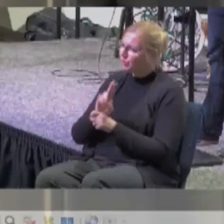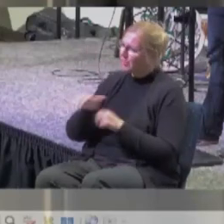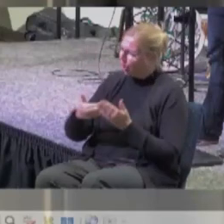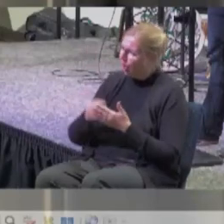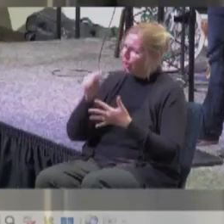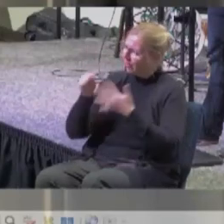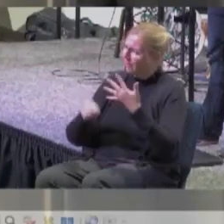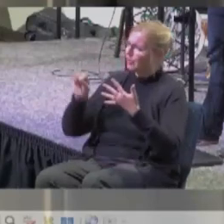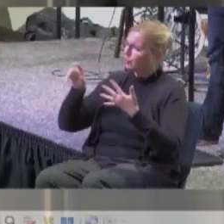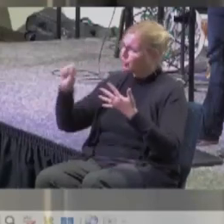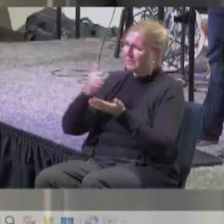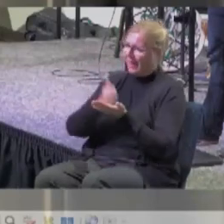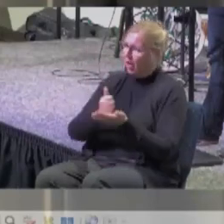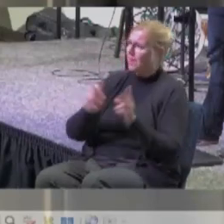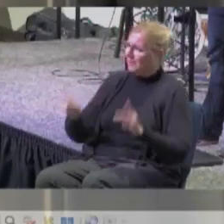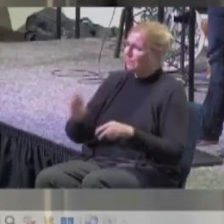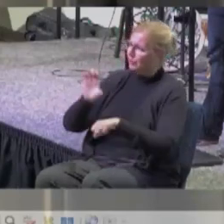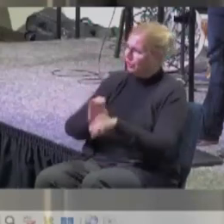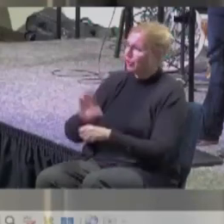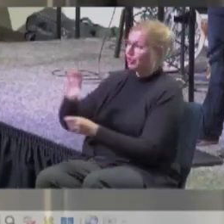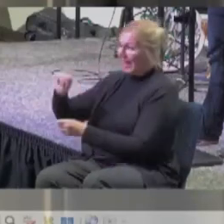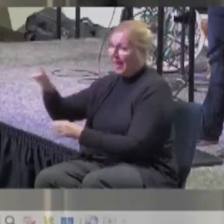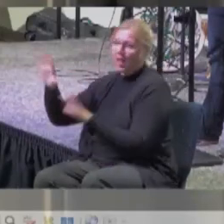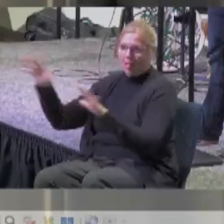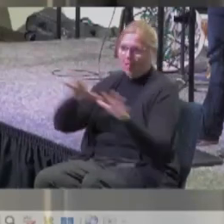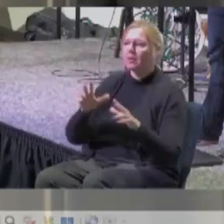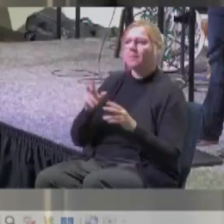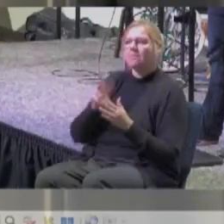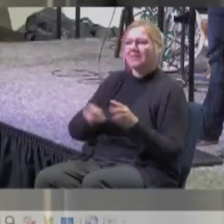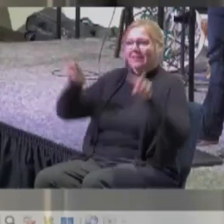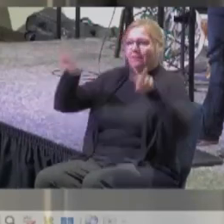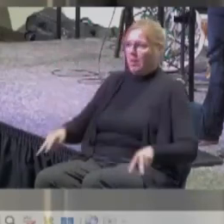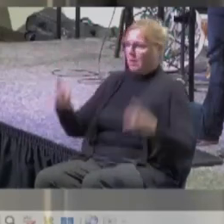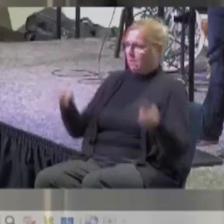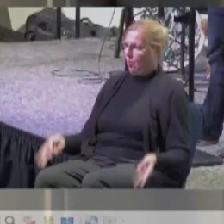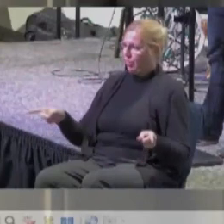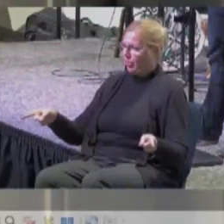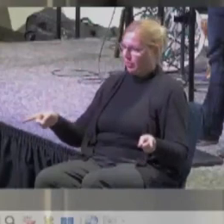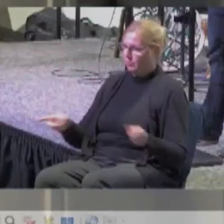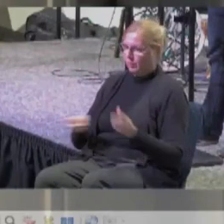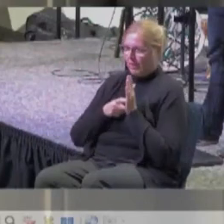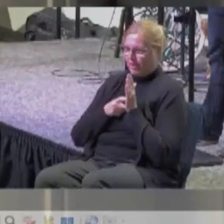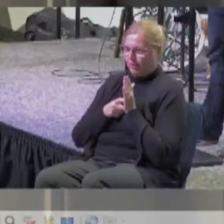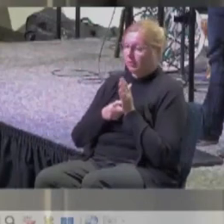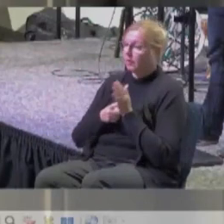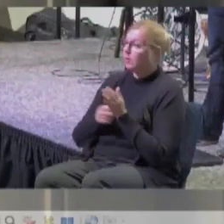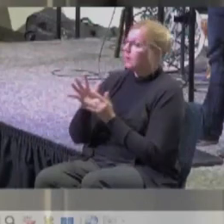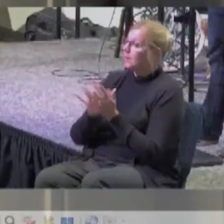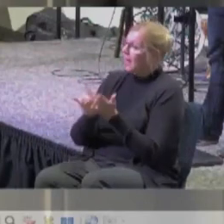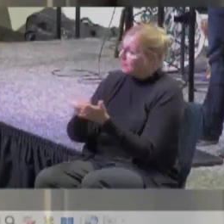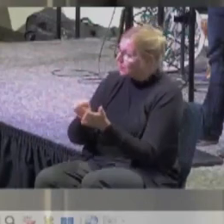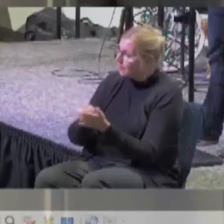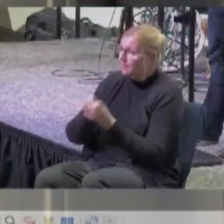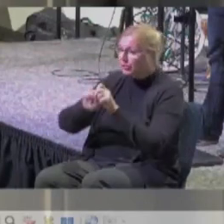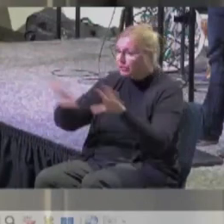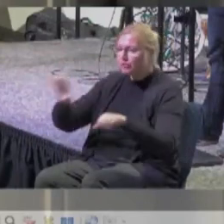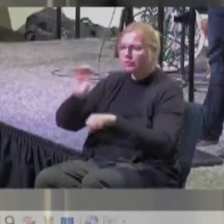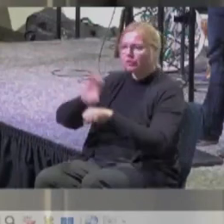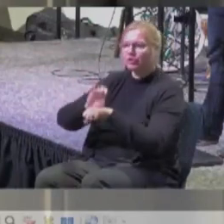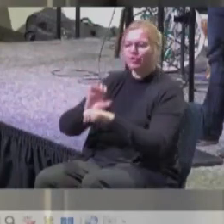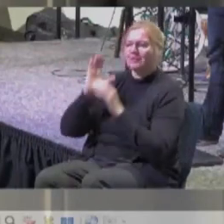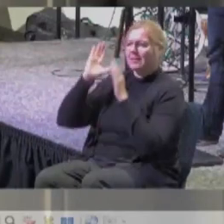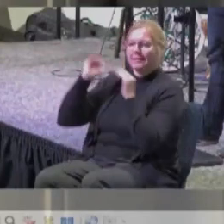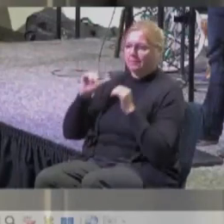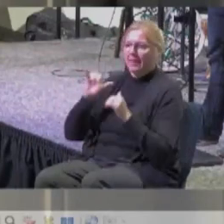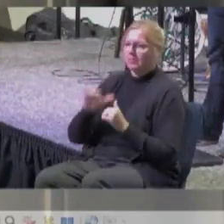and helps that are available, actually read both texts. Bible publishers and churches expect